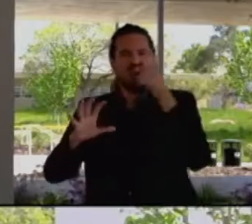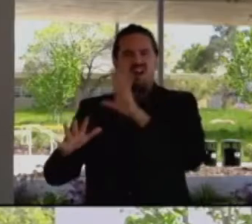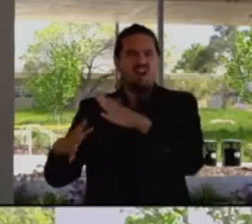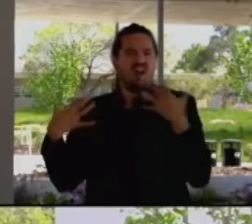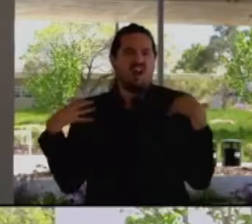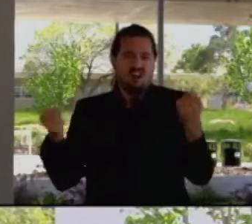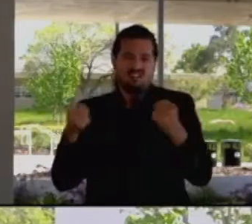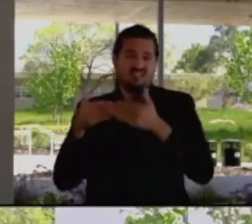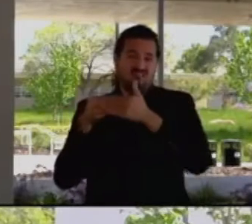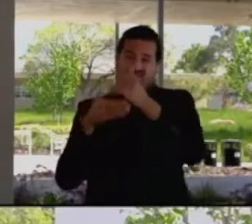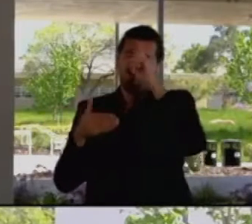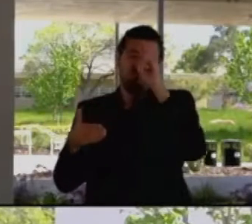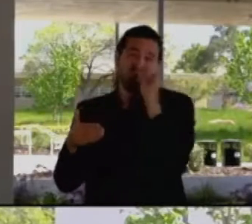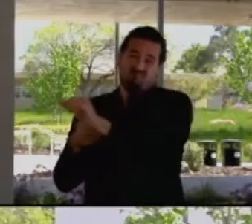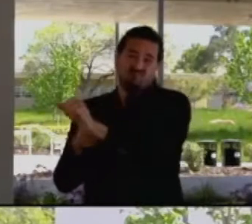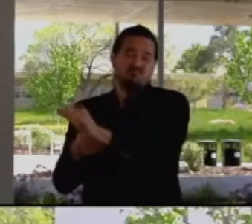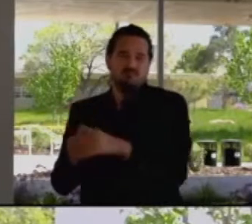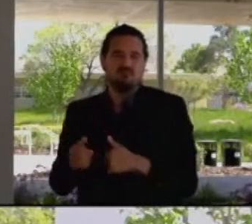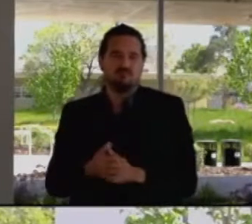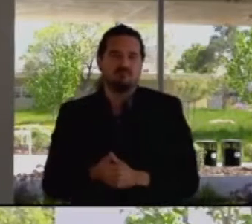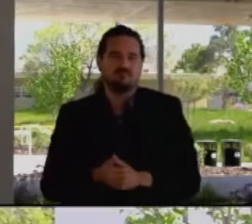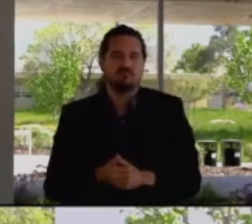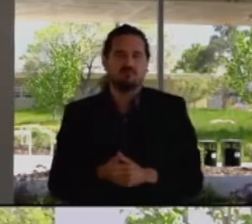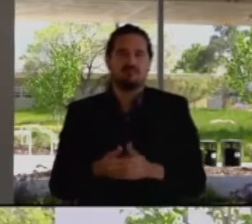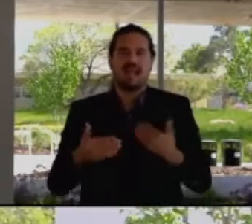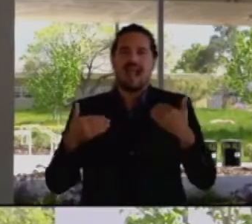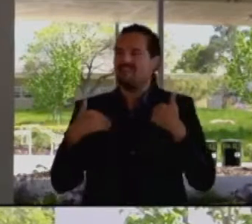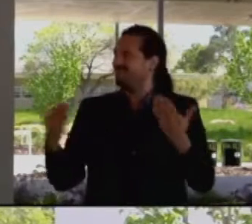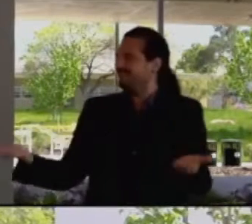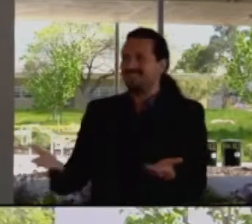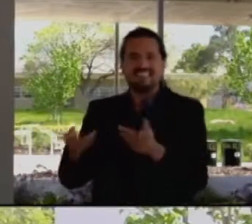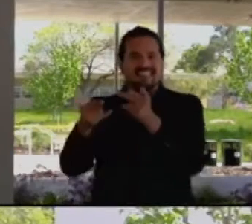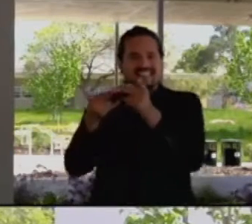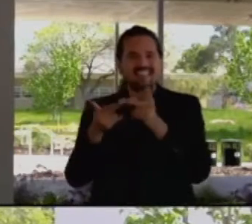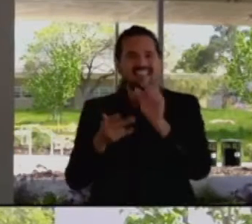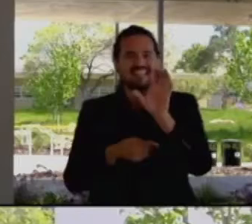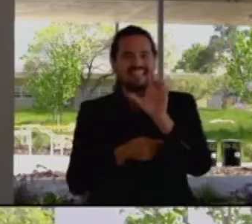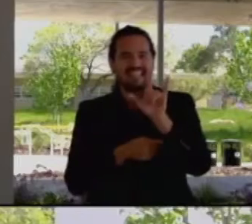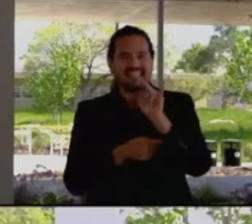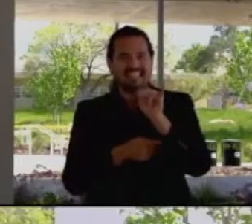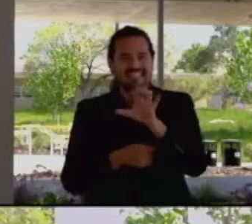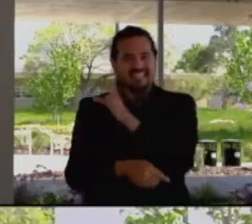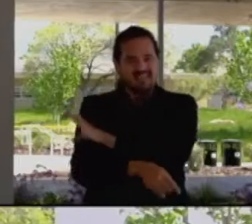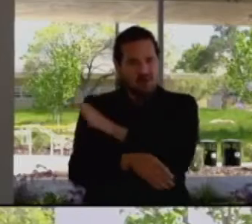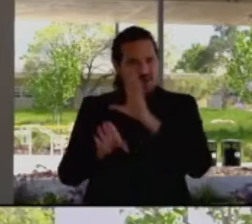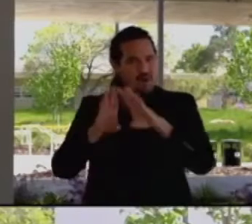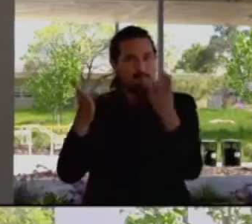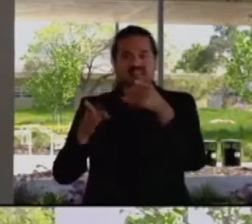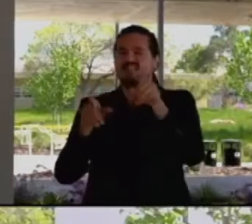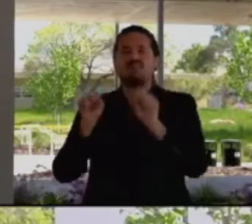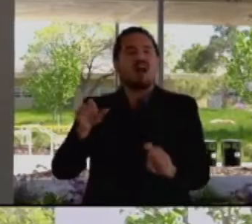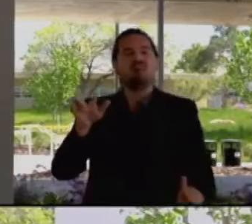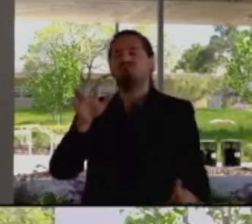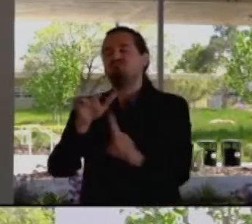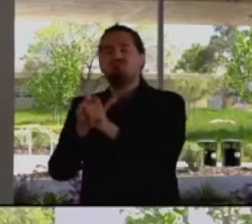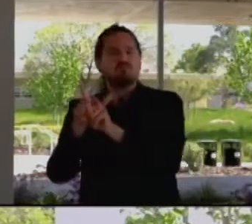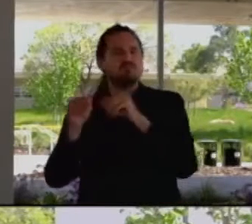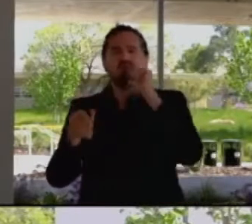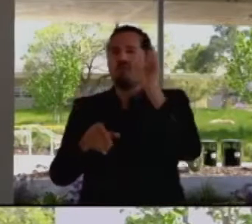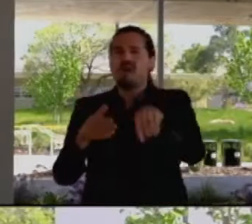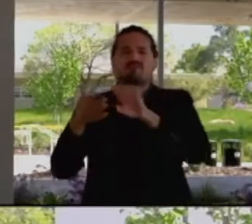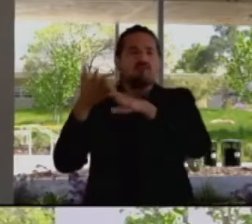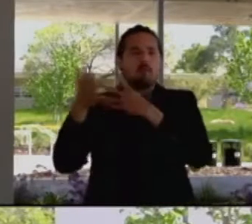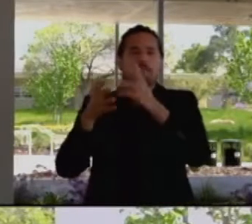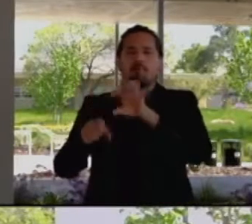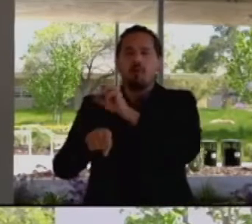don't need an appointment. Other providers, there are a lot of them in this community, have vaccine as well, including a lot of our local pharmacies. So your